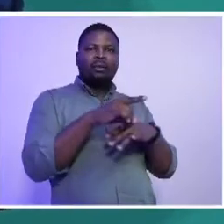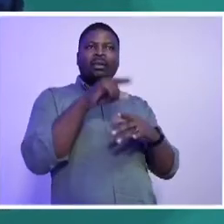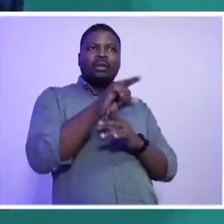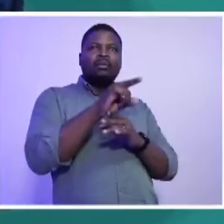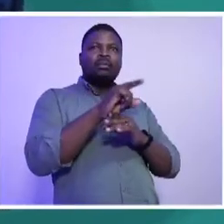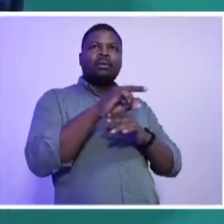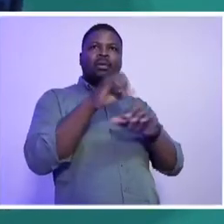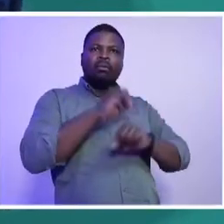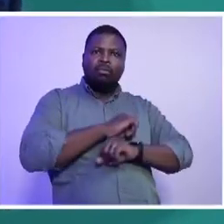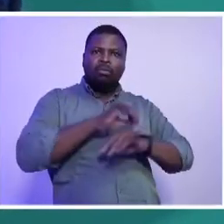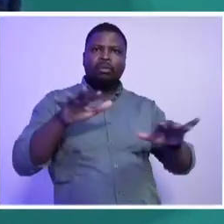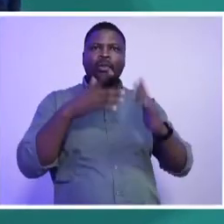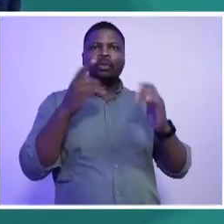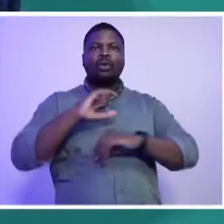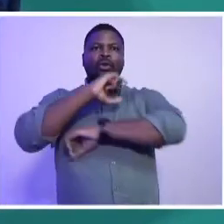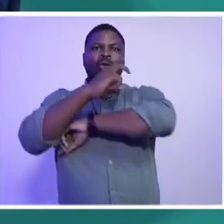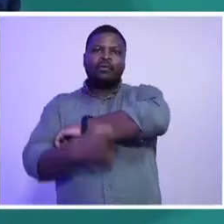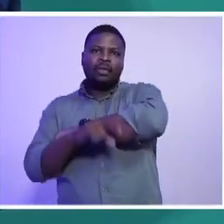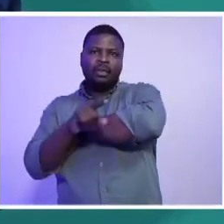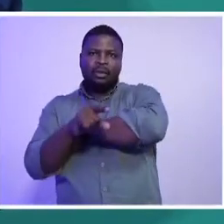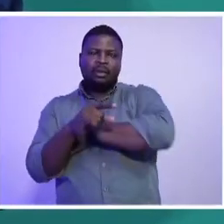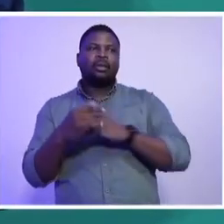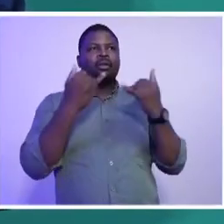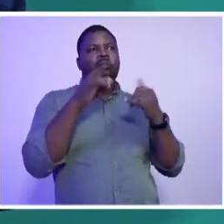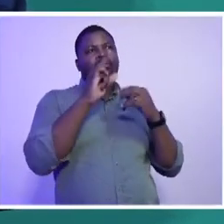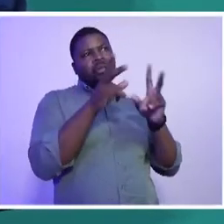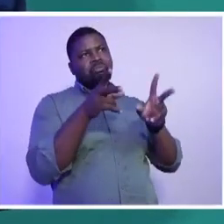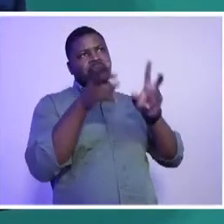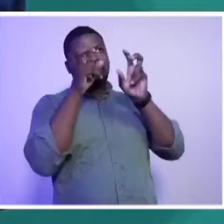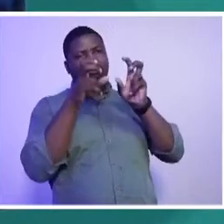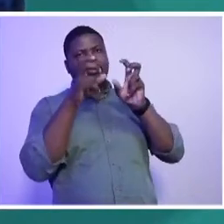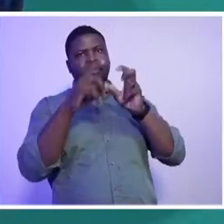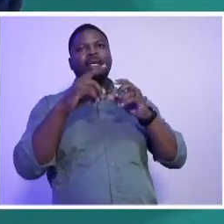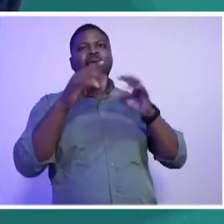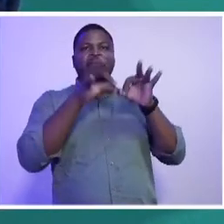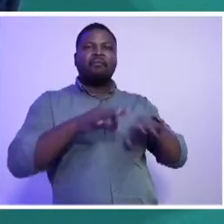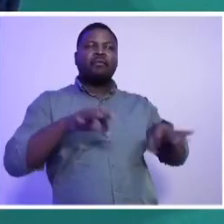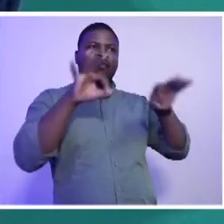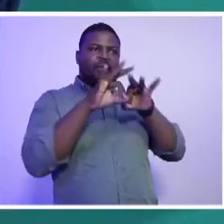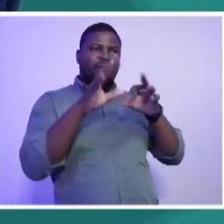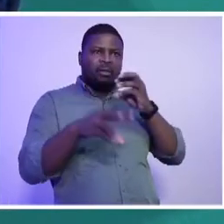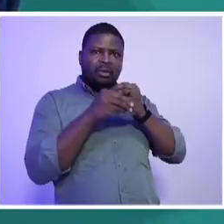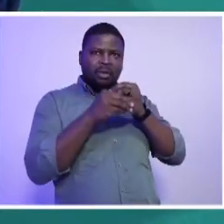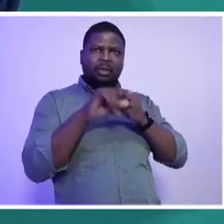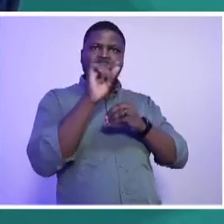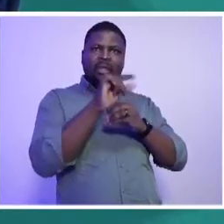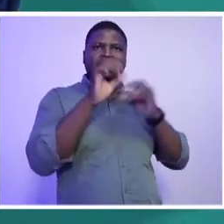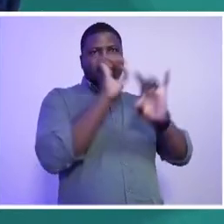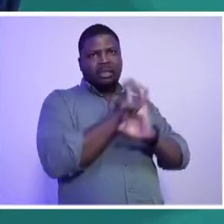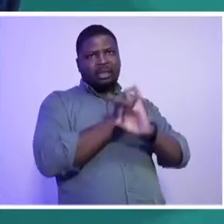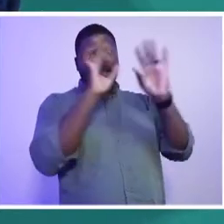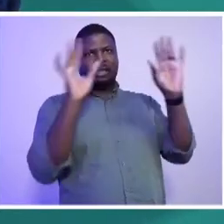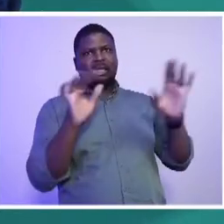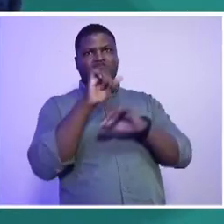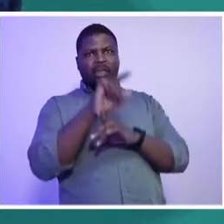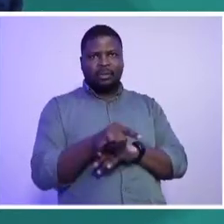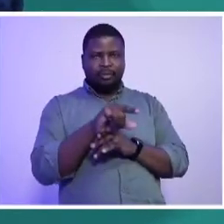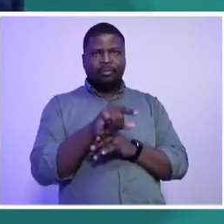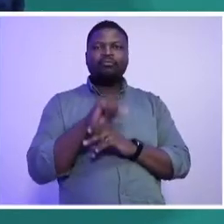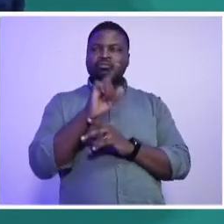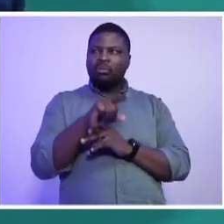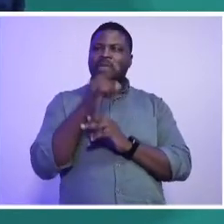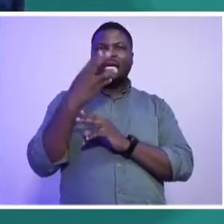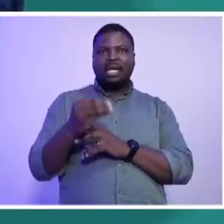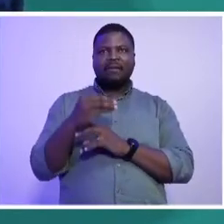conference. As I was listening to the contributions, it's clear that we are facing very similar